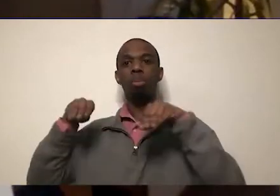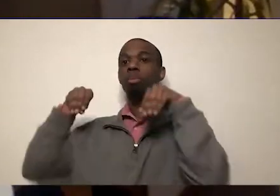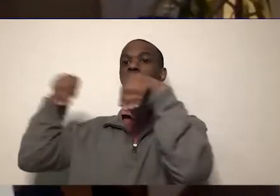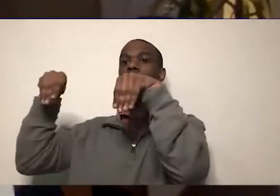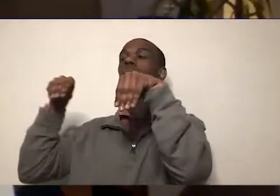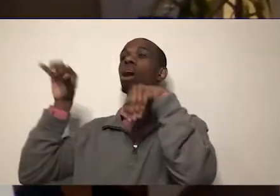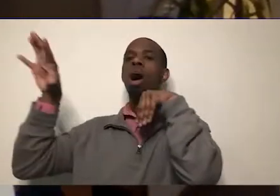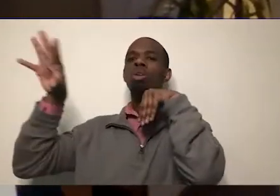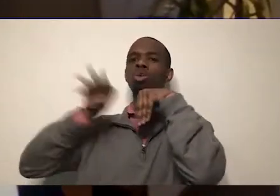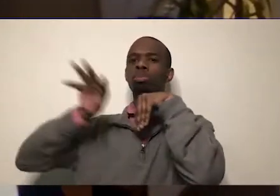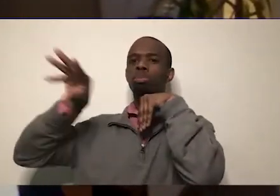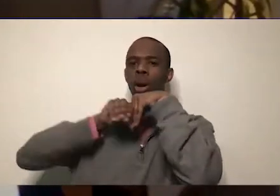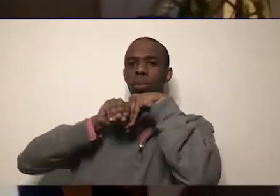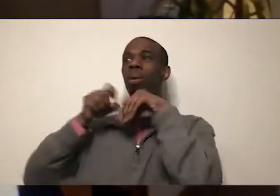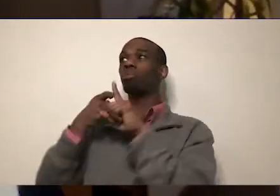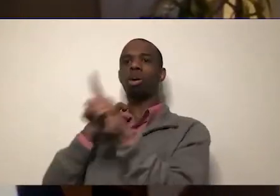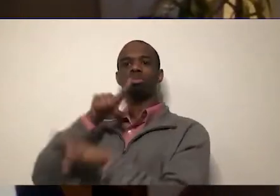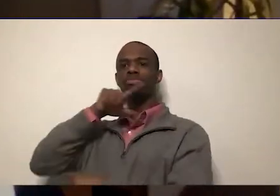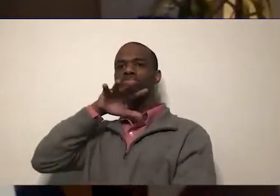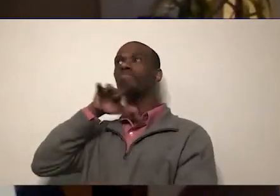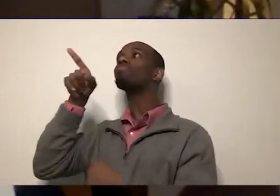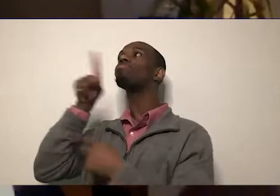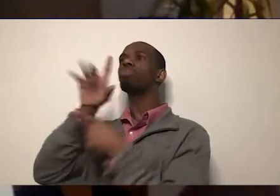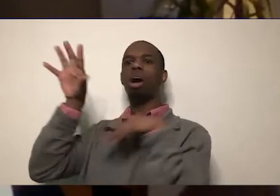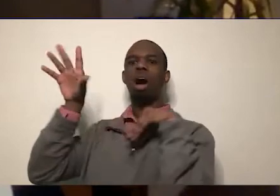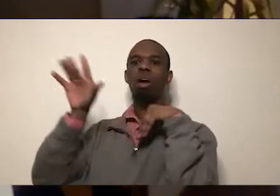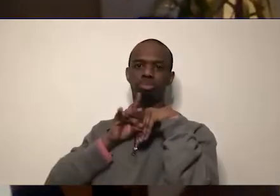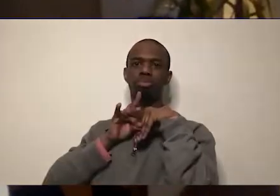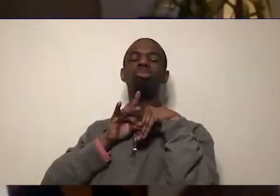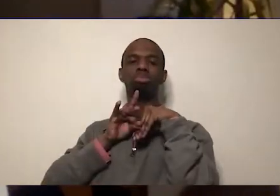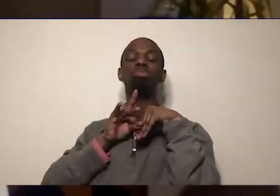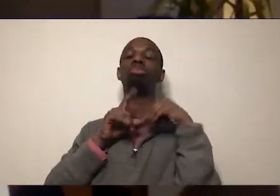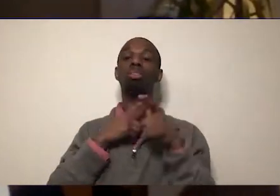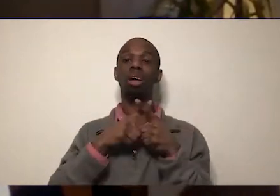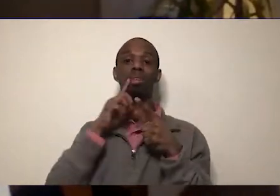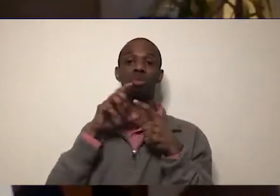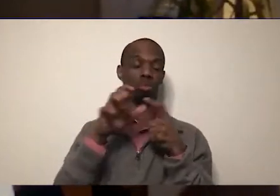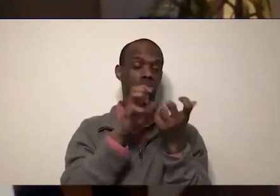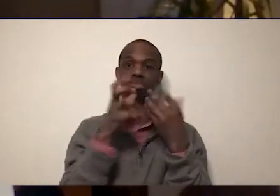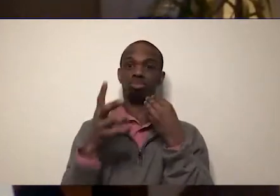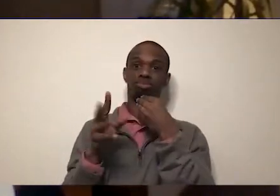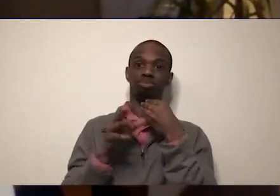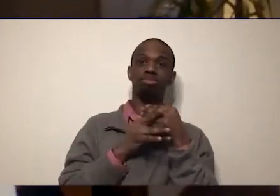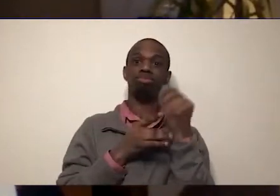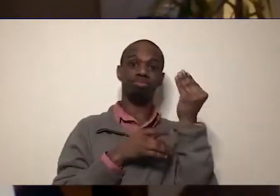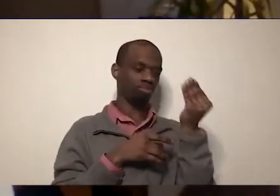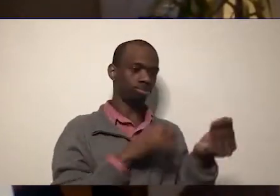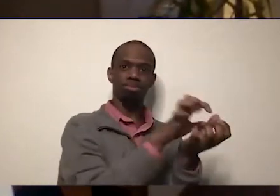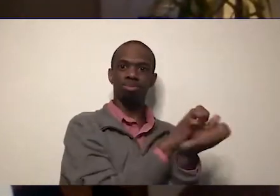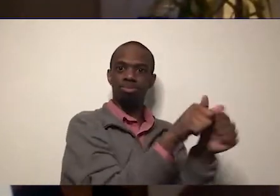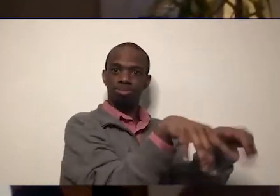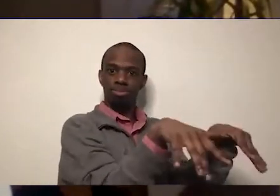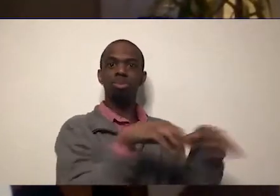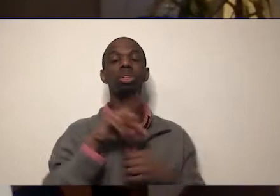country. This work has been greatly influenced by science journalists, and one of our speakers tonight, Harriet